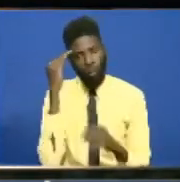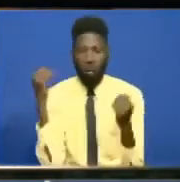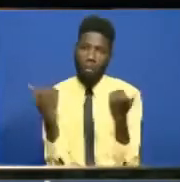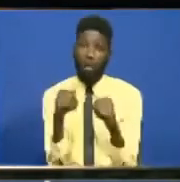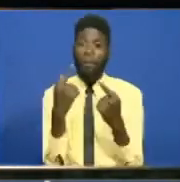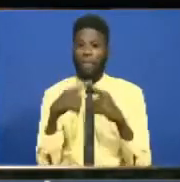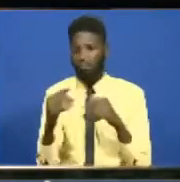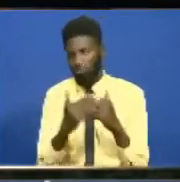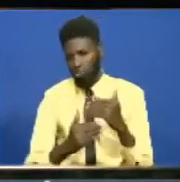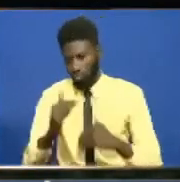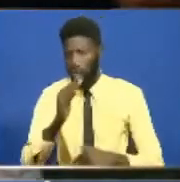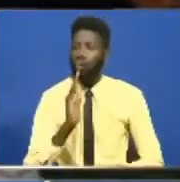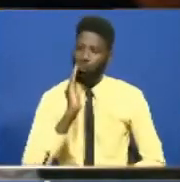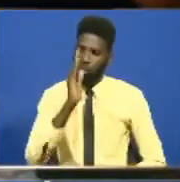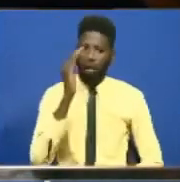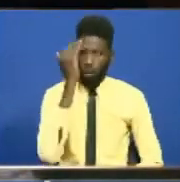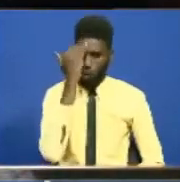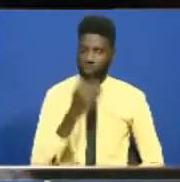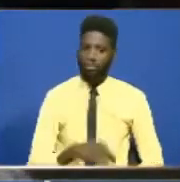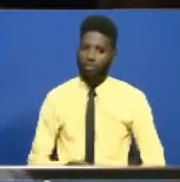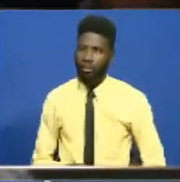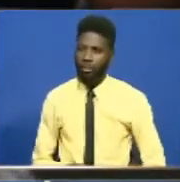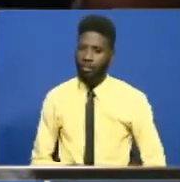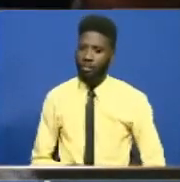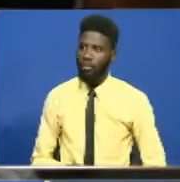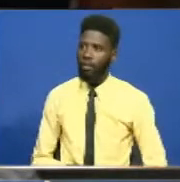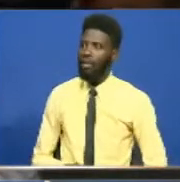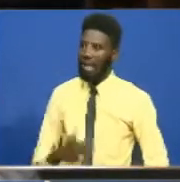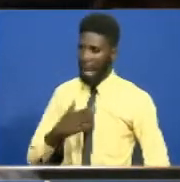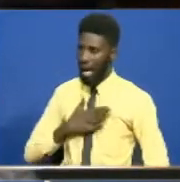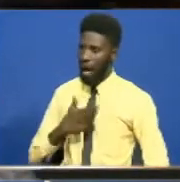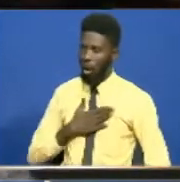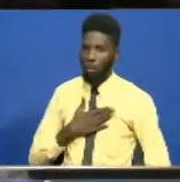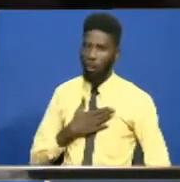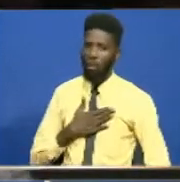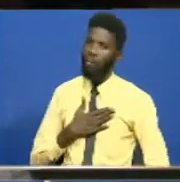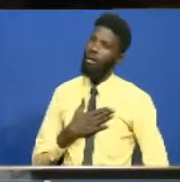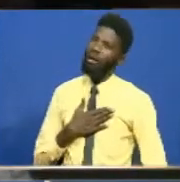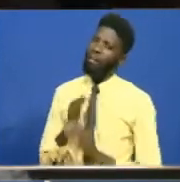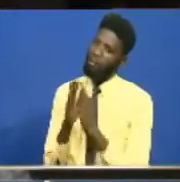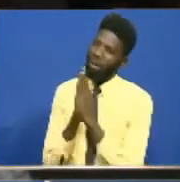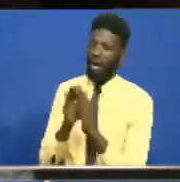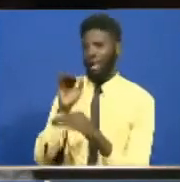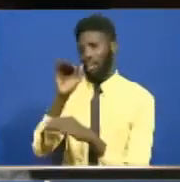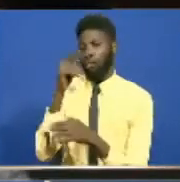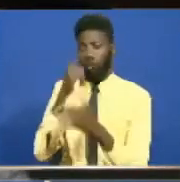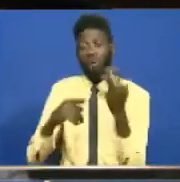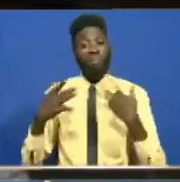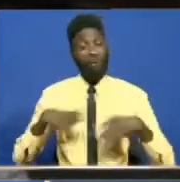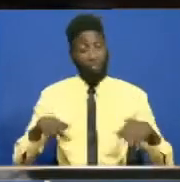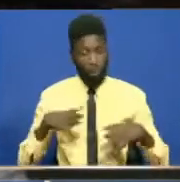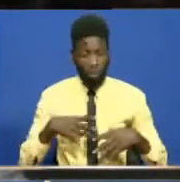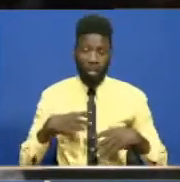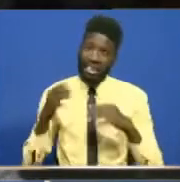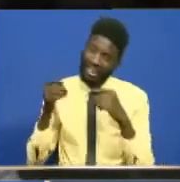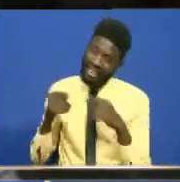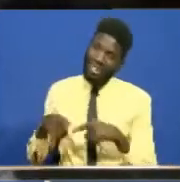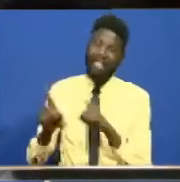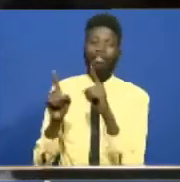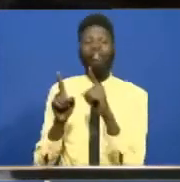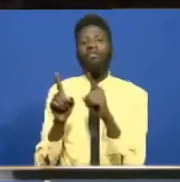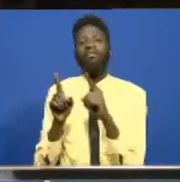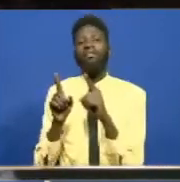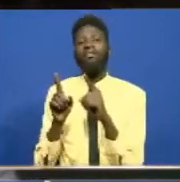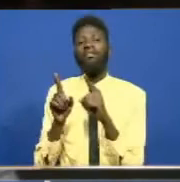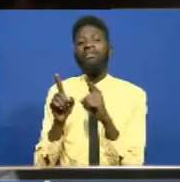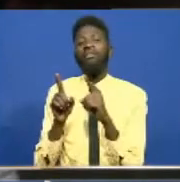course, tutajua ni nini. Ombi letu, sana sana ni kwa wenye magari barabarani. Wakiona gari ya zimamoto,